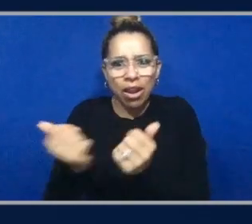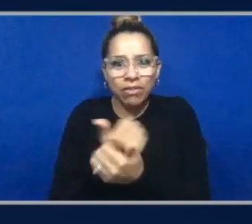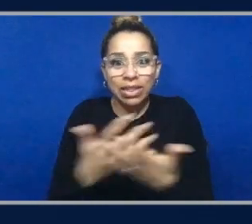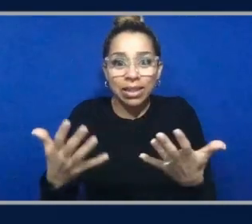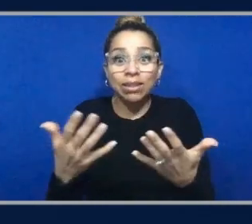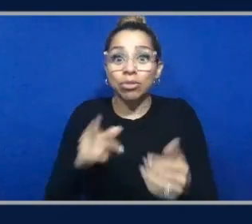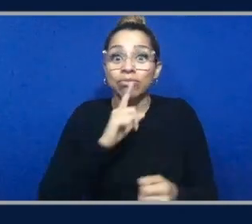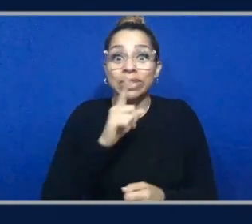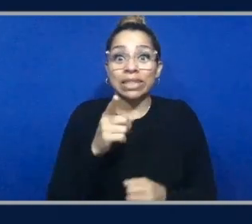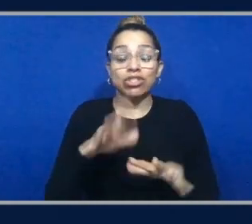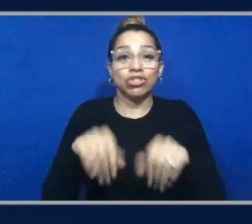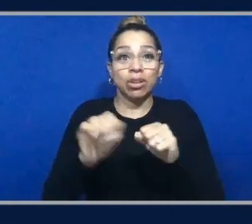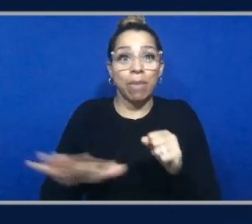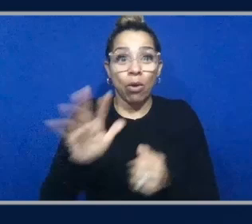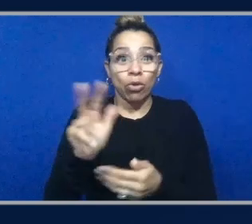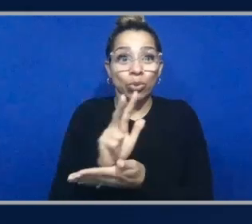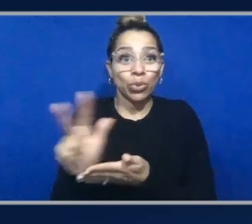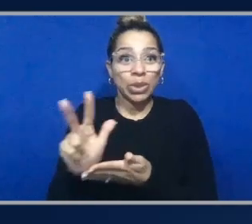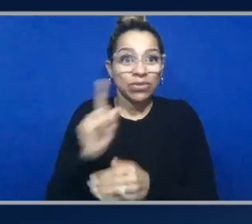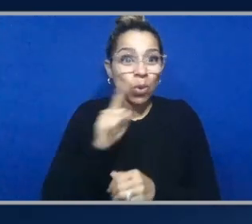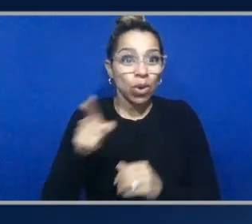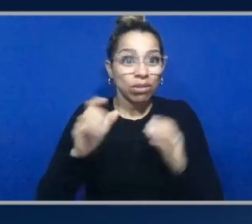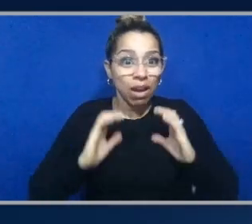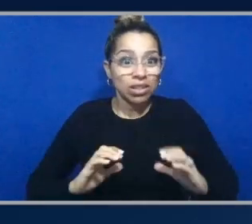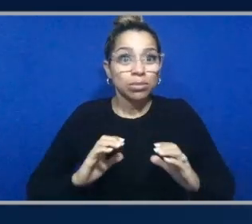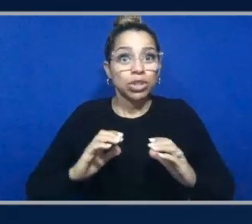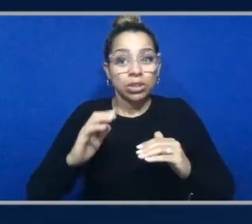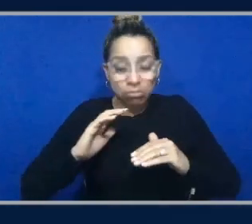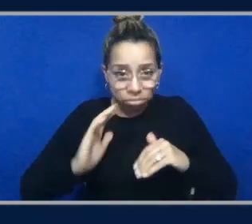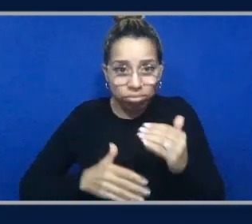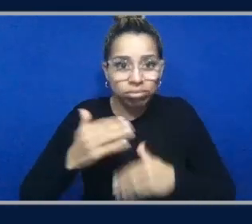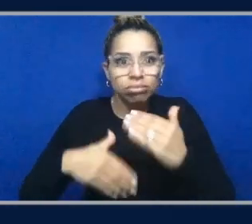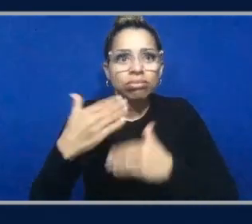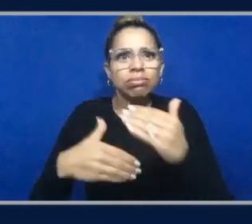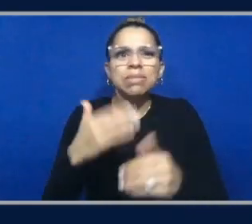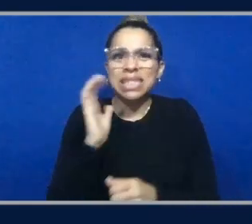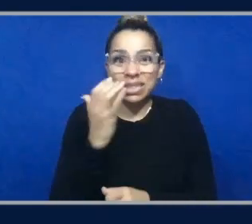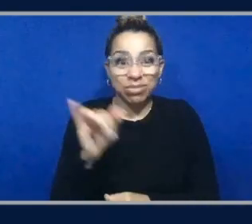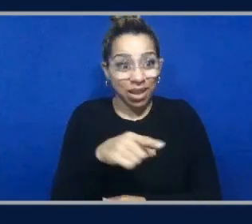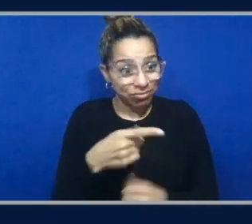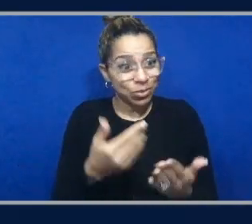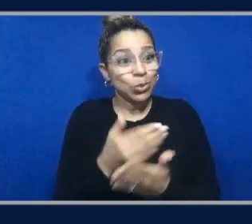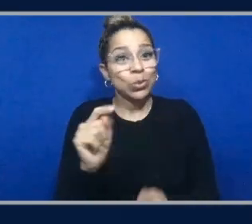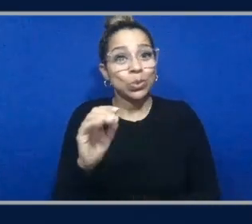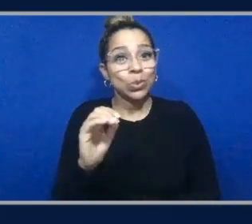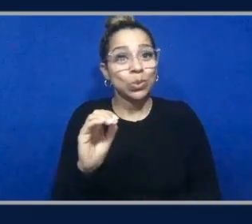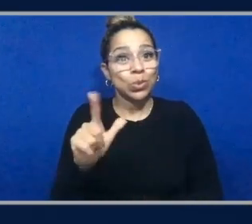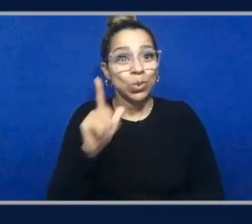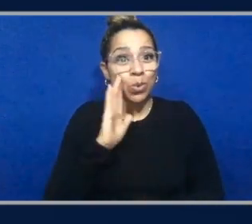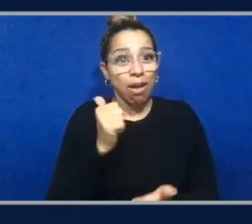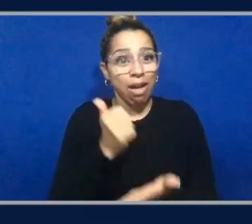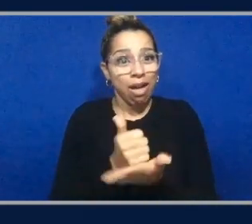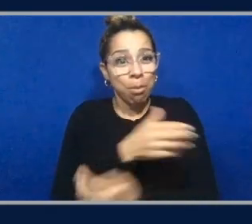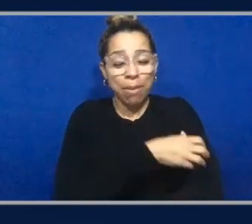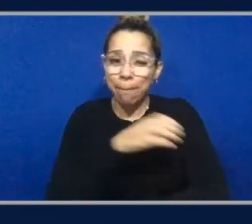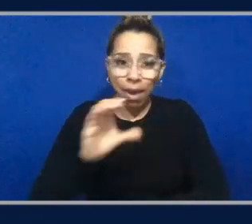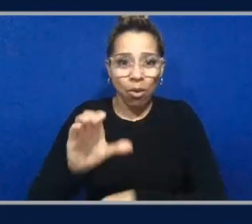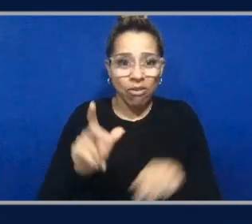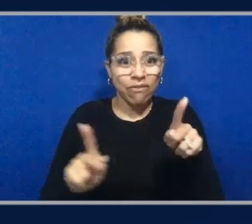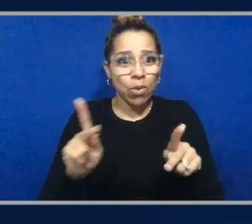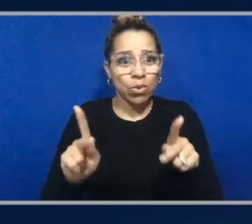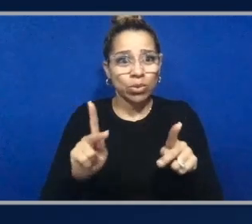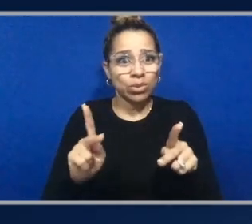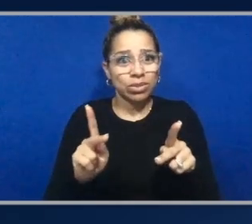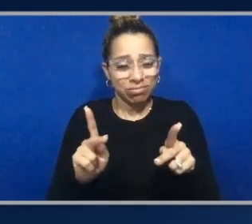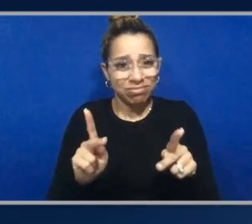weeks for a customer to get going. This sounds like it's really going to empower folks and unblock them in a pretty meaningful way. Exactly. And you